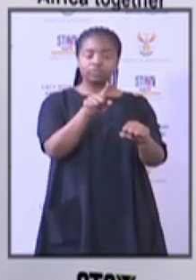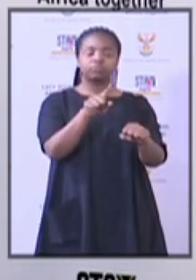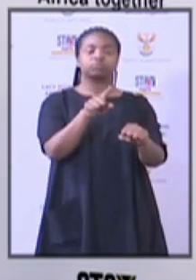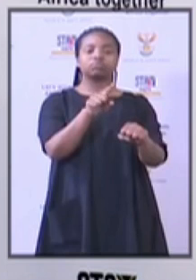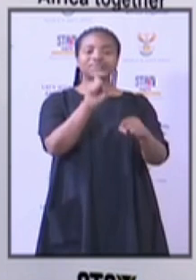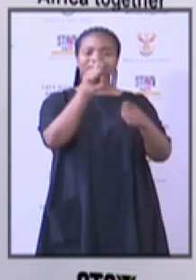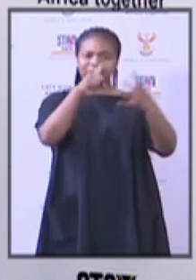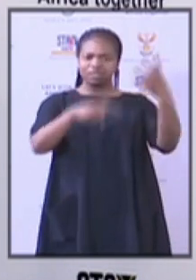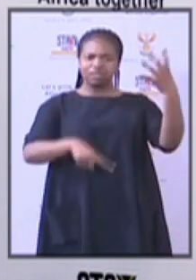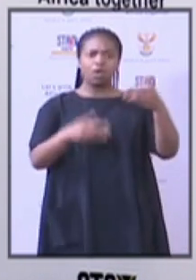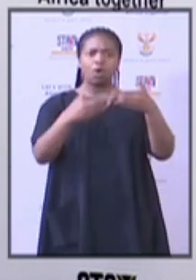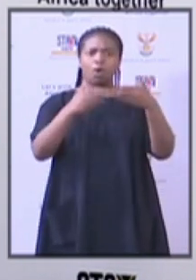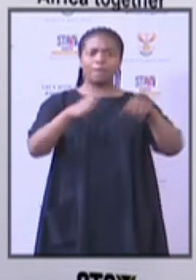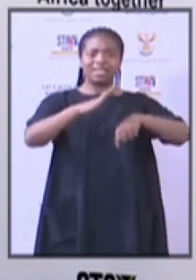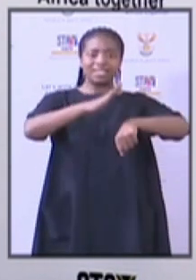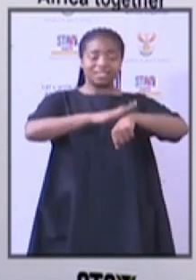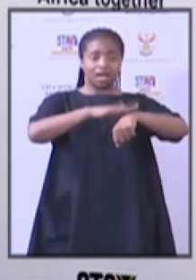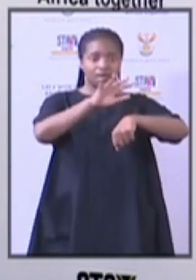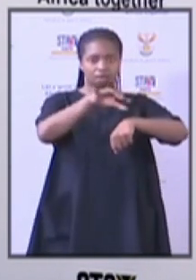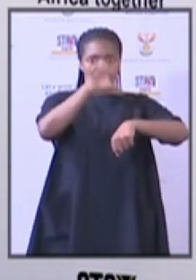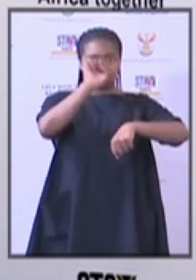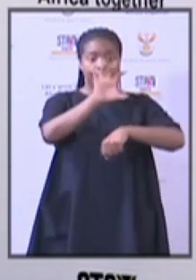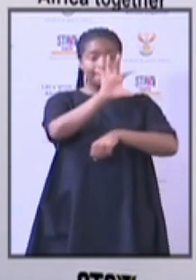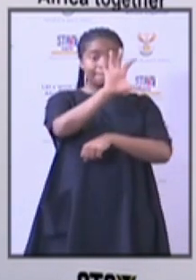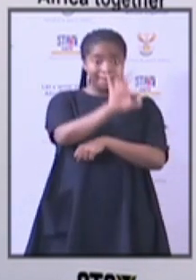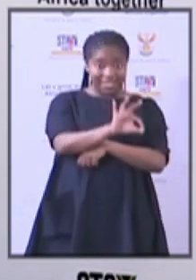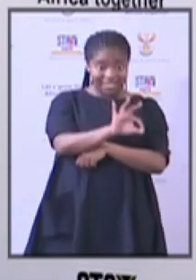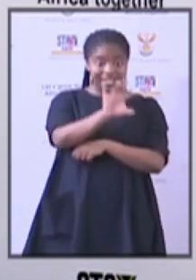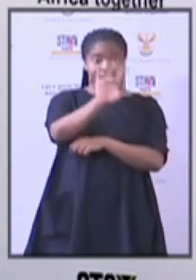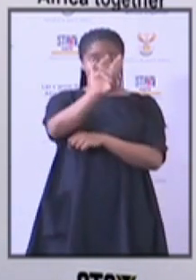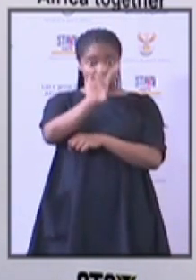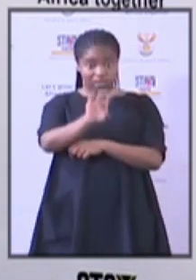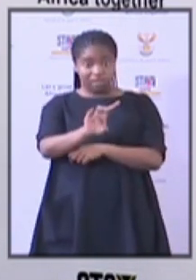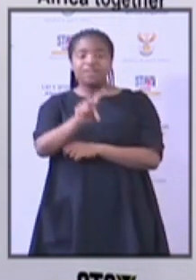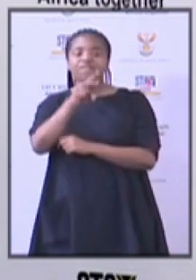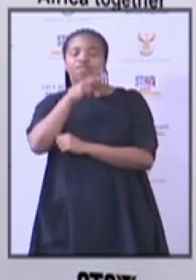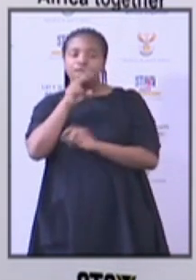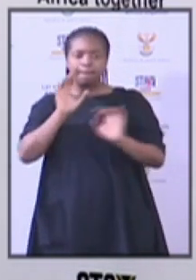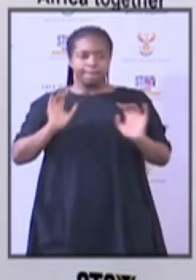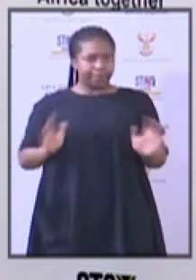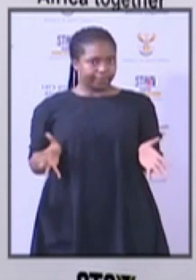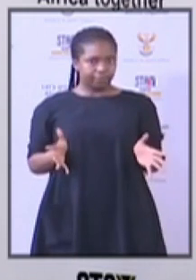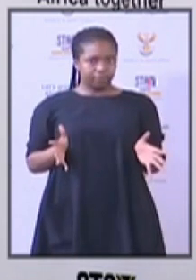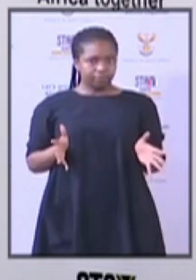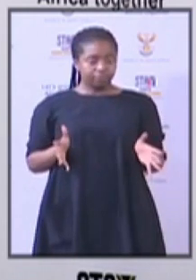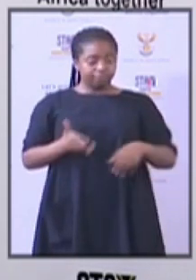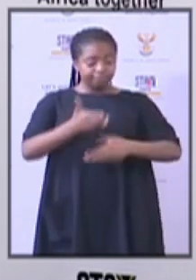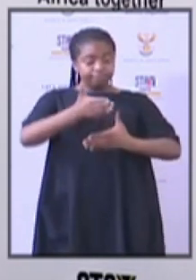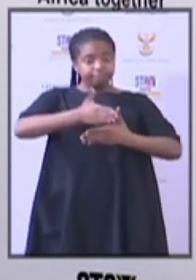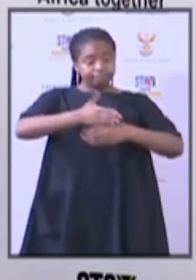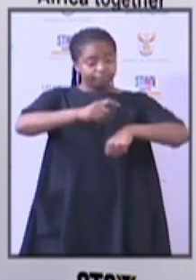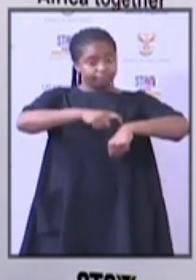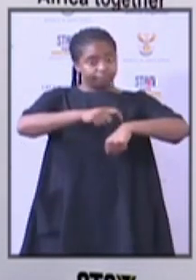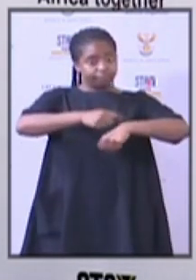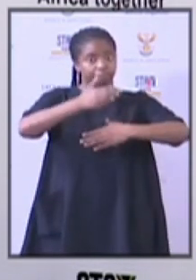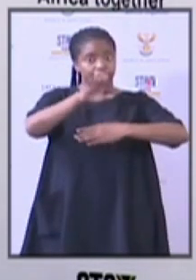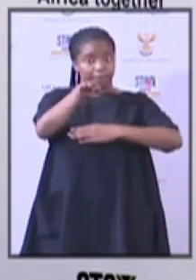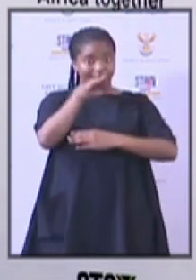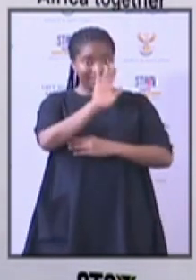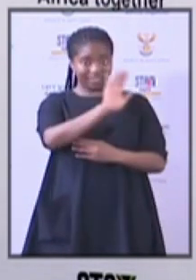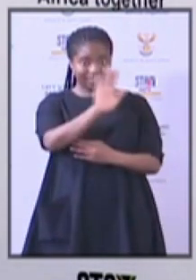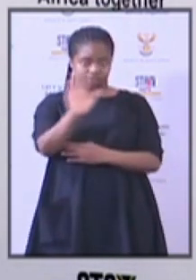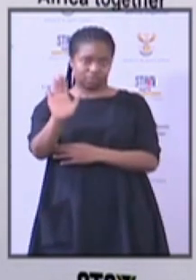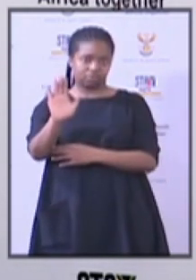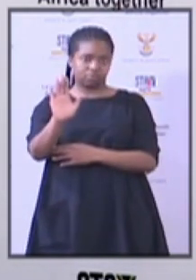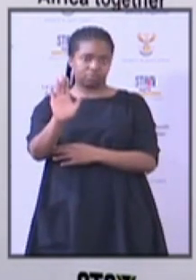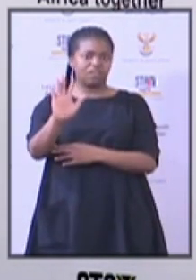they will open for that collection on Mondays, Wednesdays, and Fridays, only during working hours.